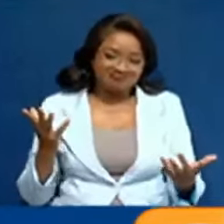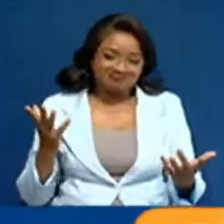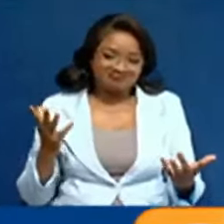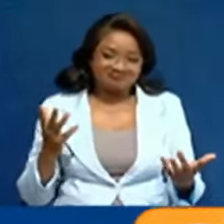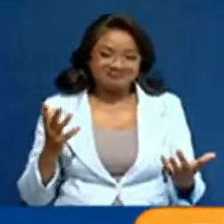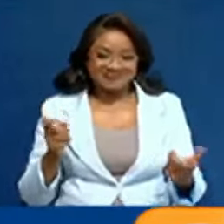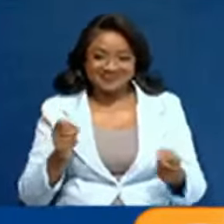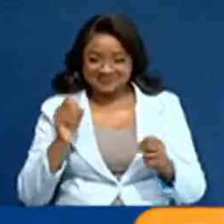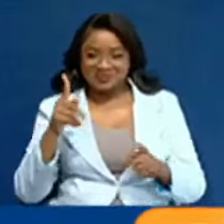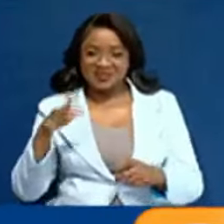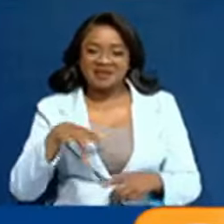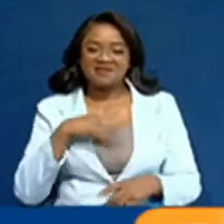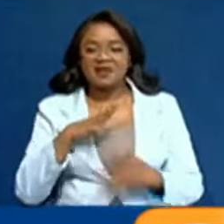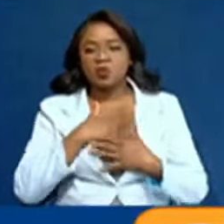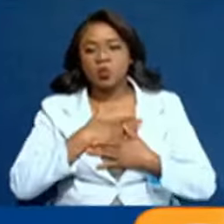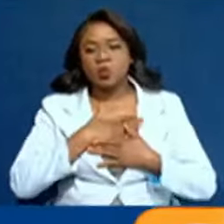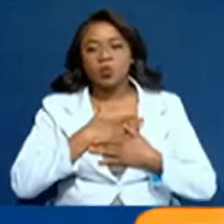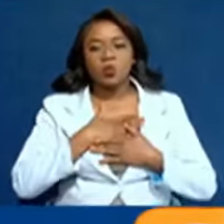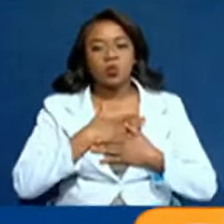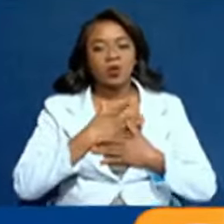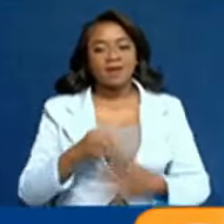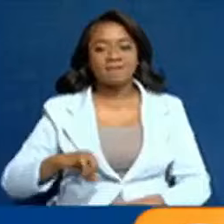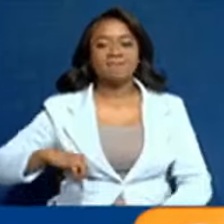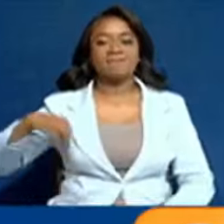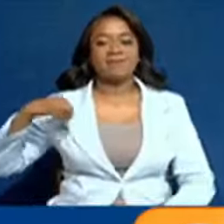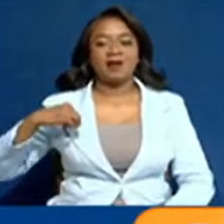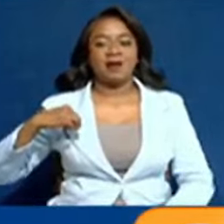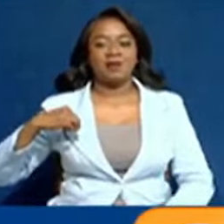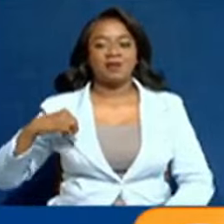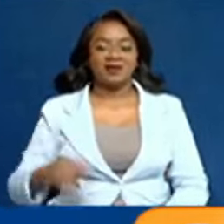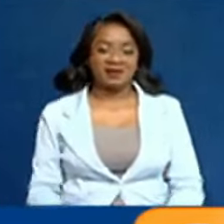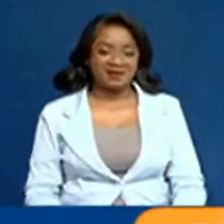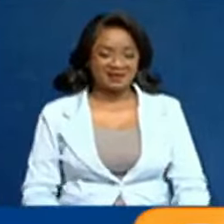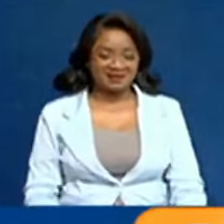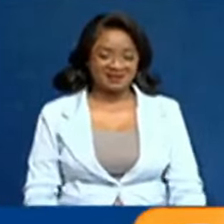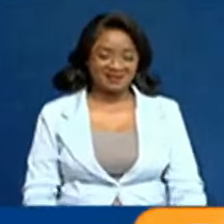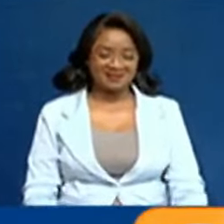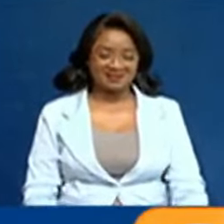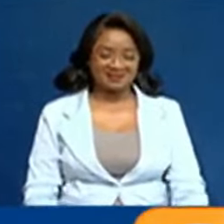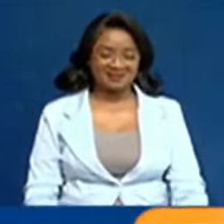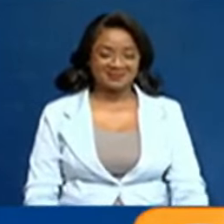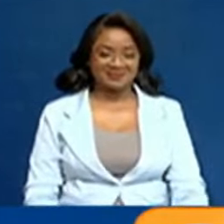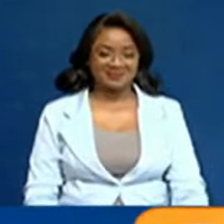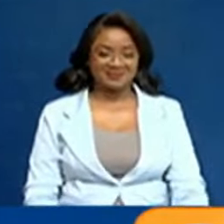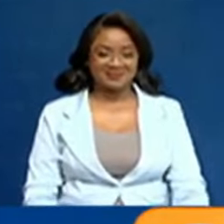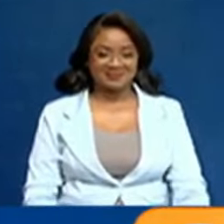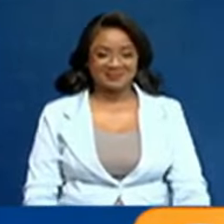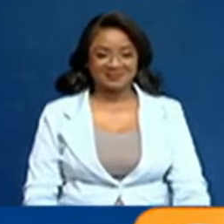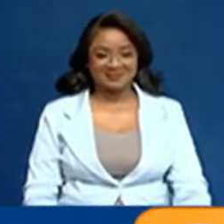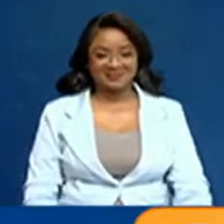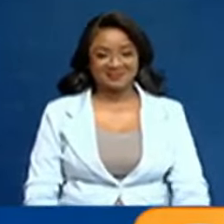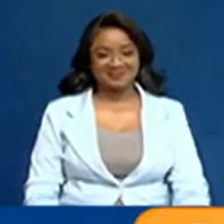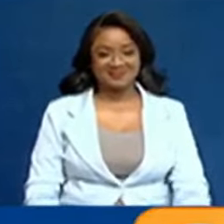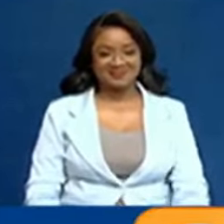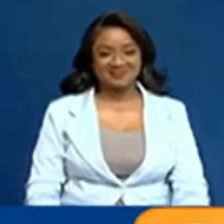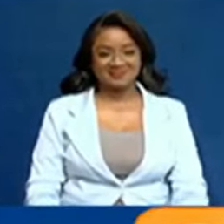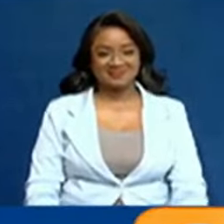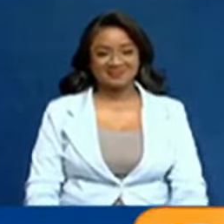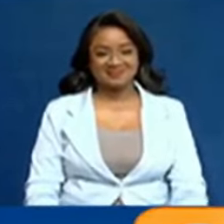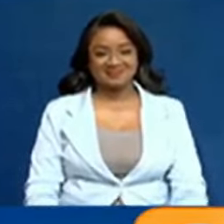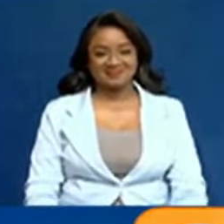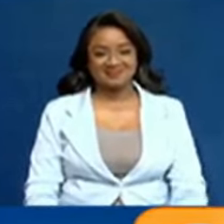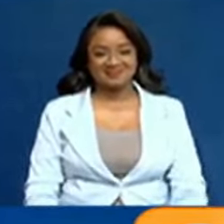has a soft spot for Eldoret. Municipality. Now, but you see, in